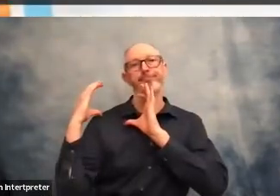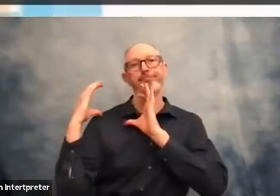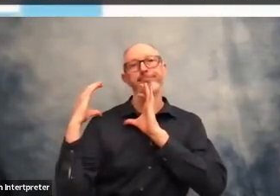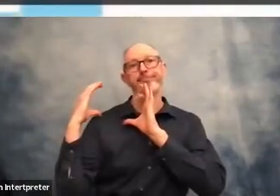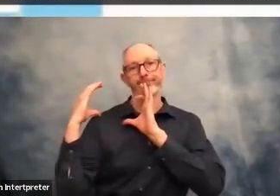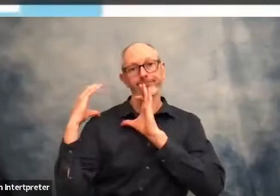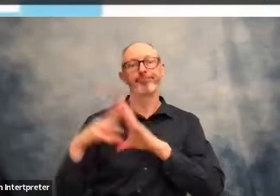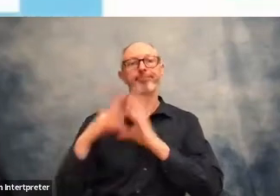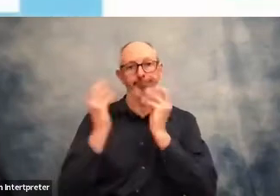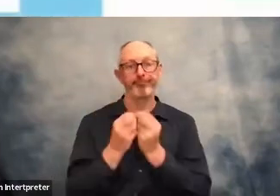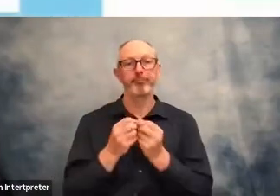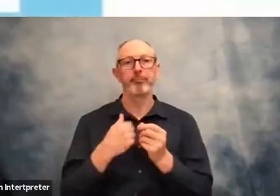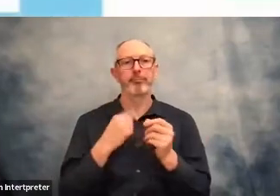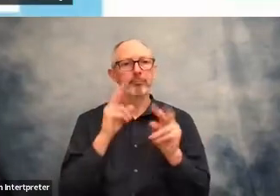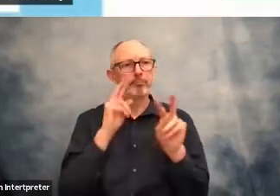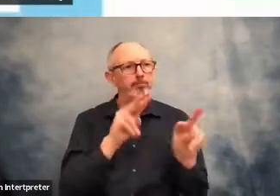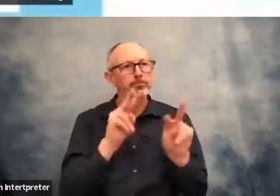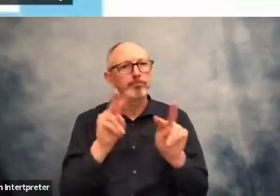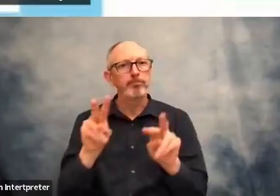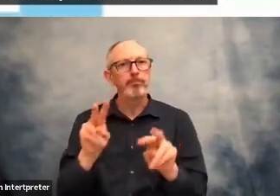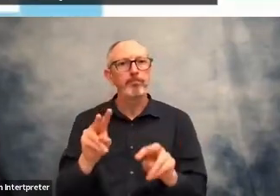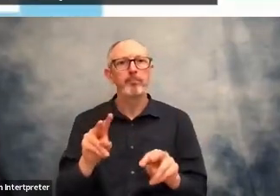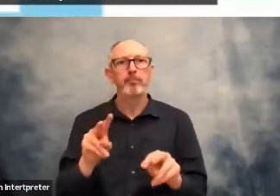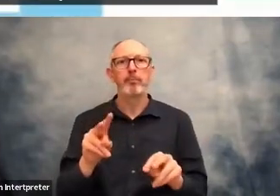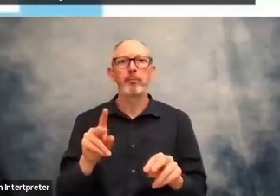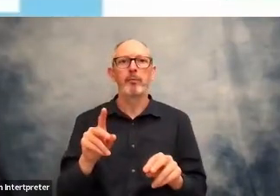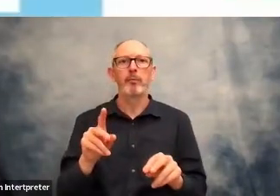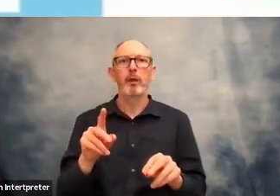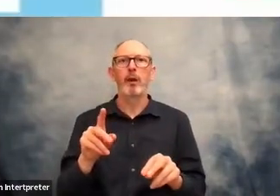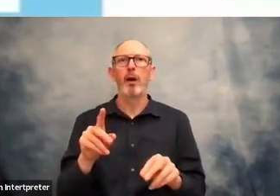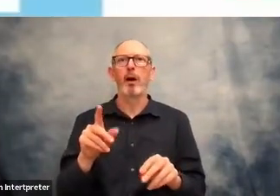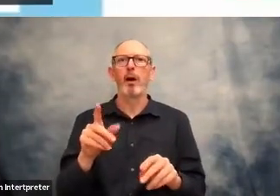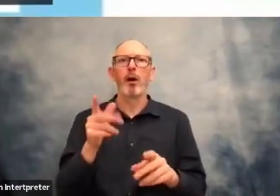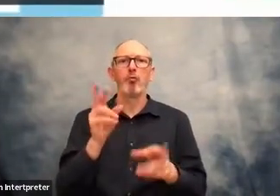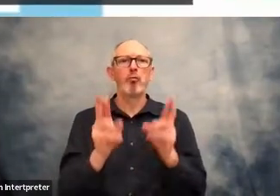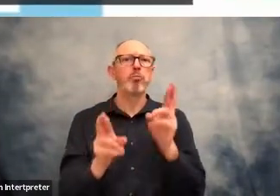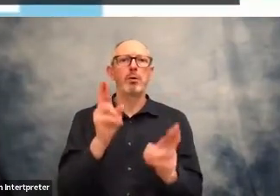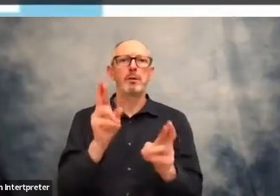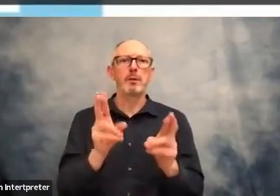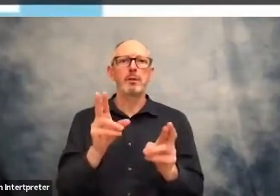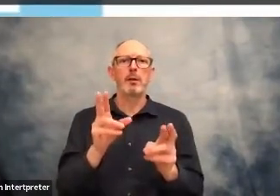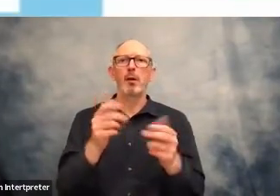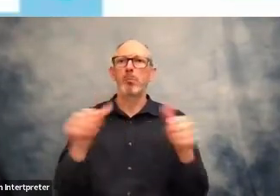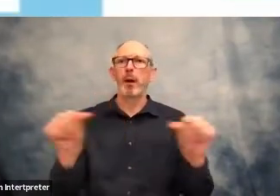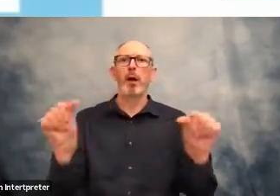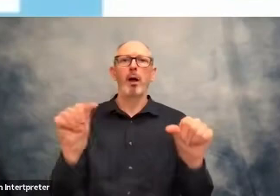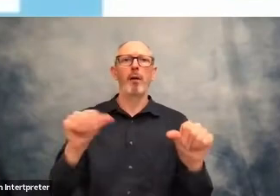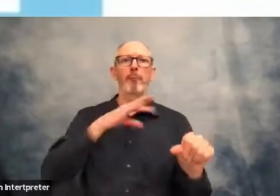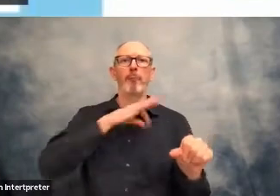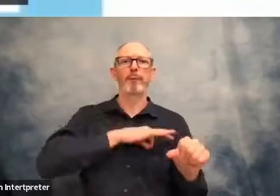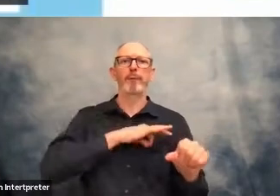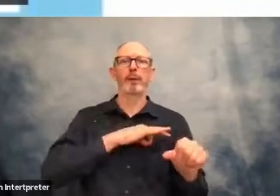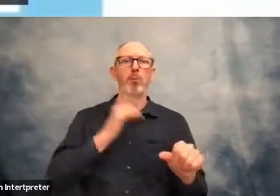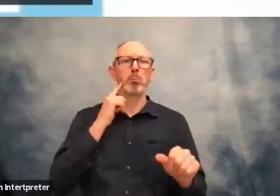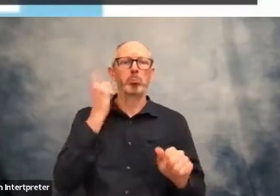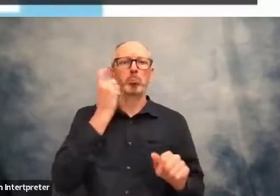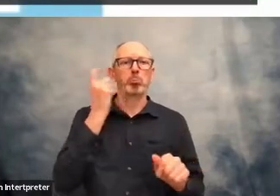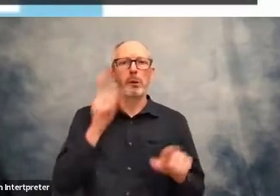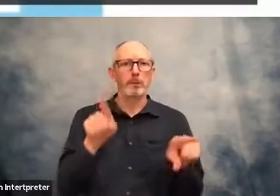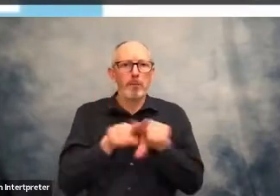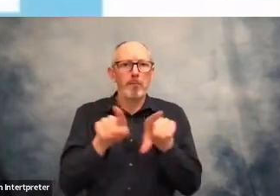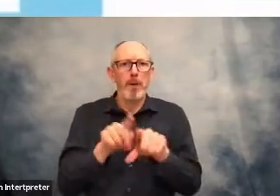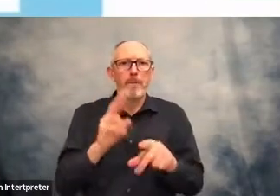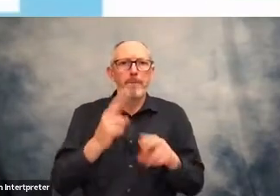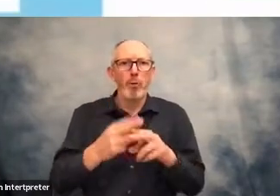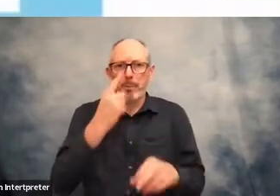commercial warehouses benefit from robotics, I decided to understand whether we could do the same for people like me. The